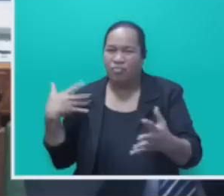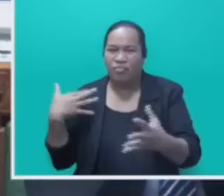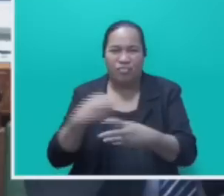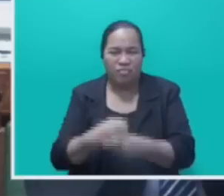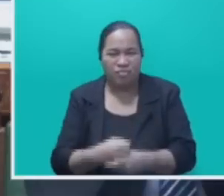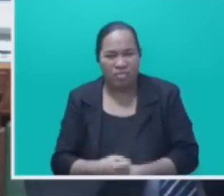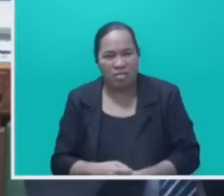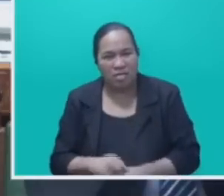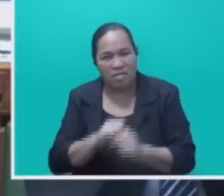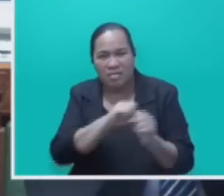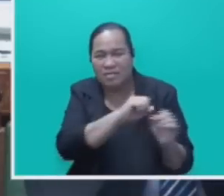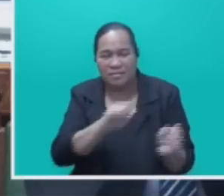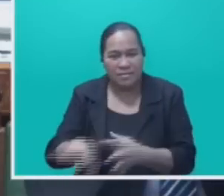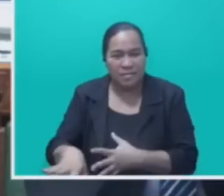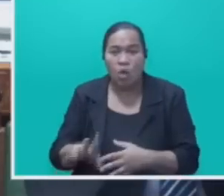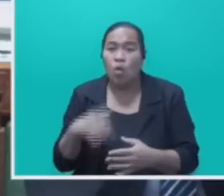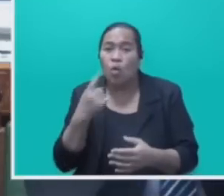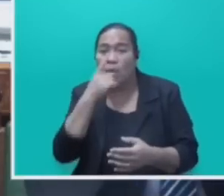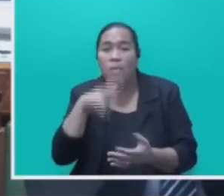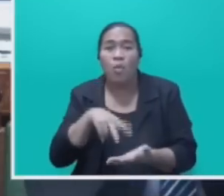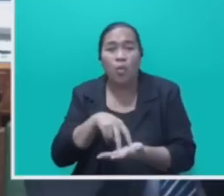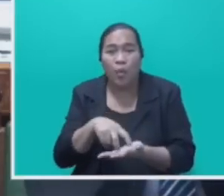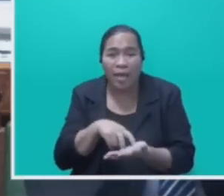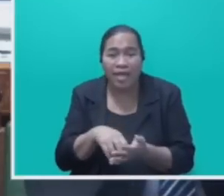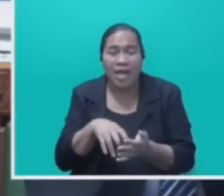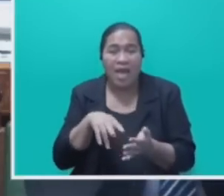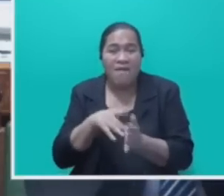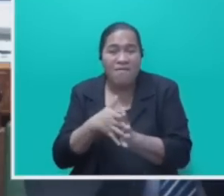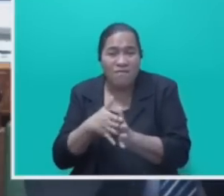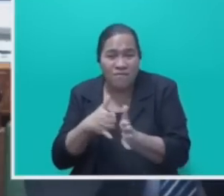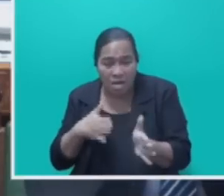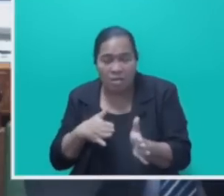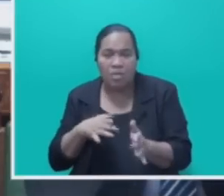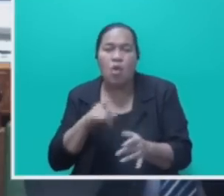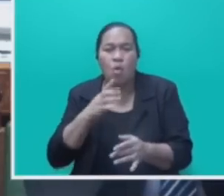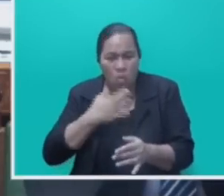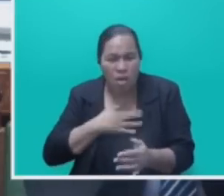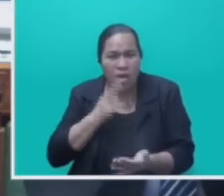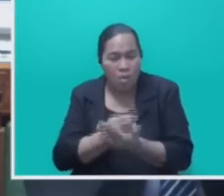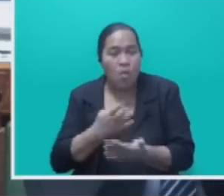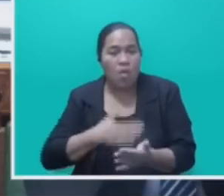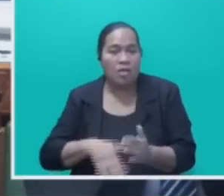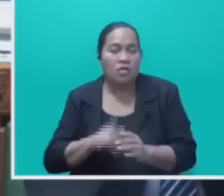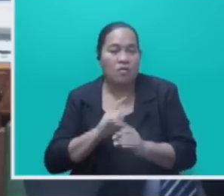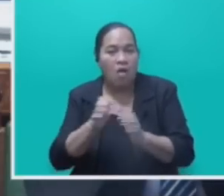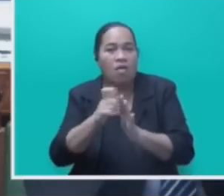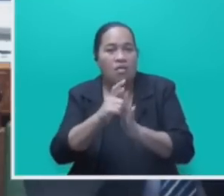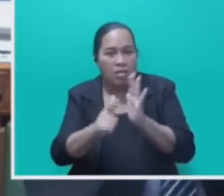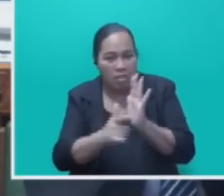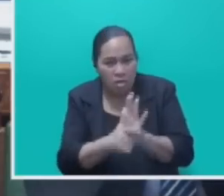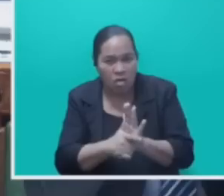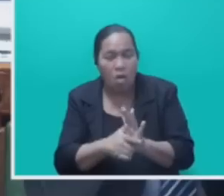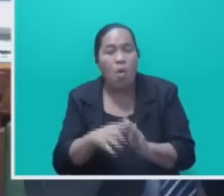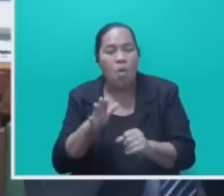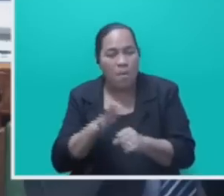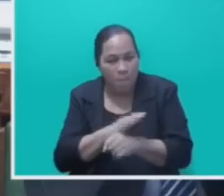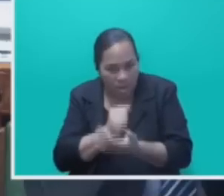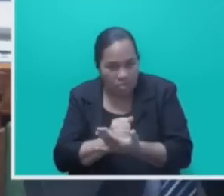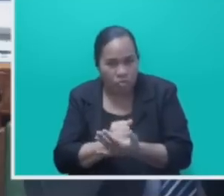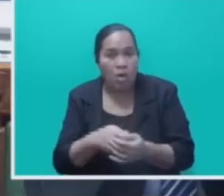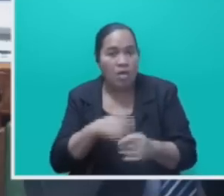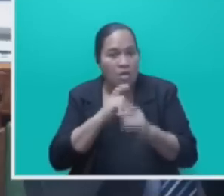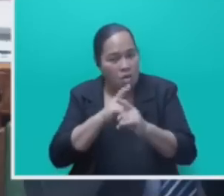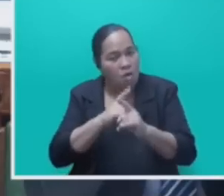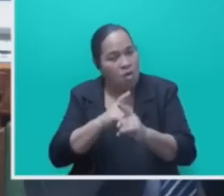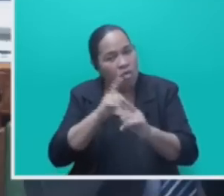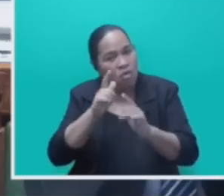vulnerable, those who want actual and practical implementation of the rule of law, those who want the practical implementation of the